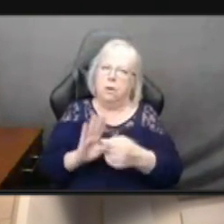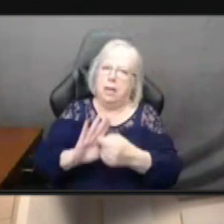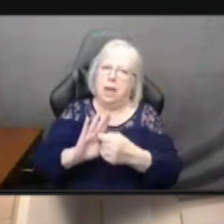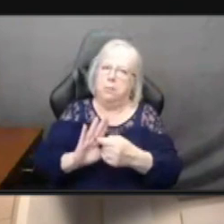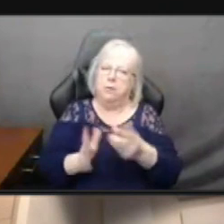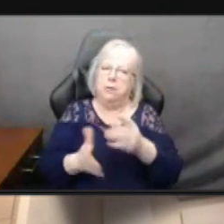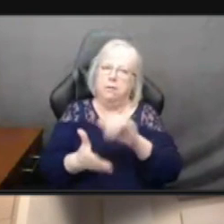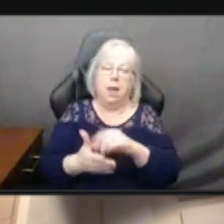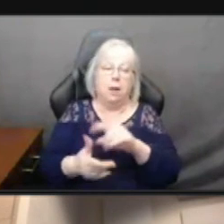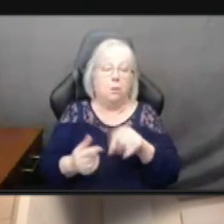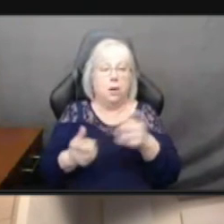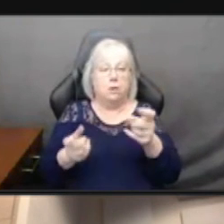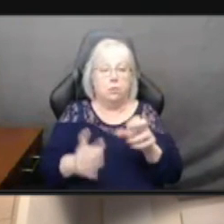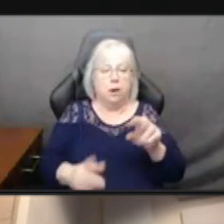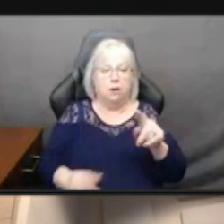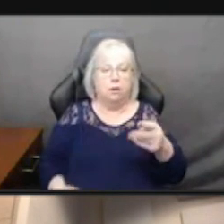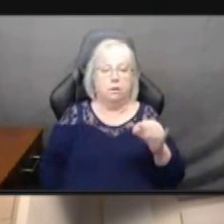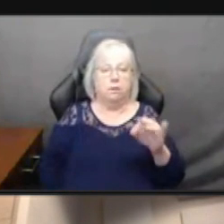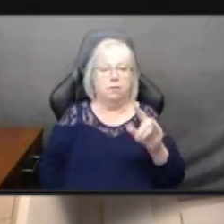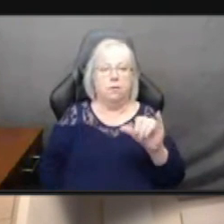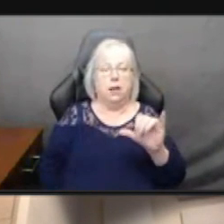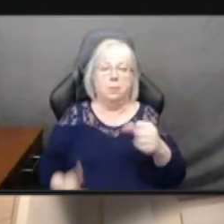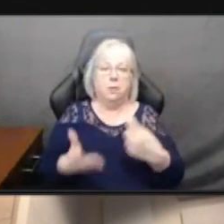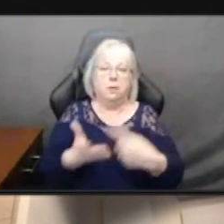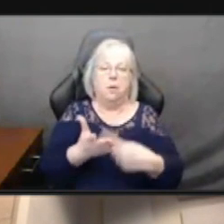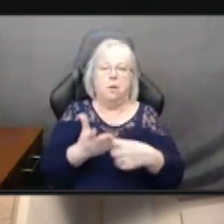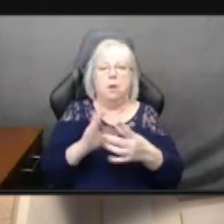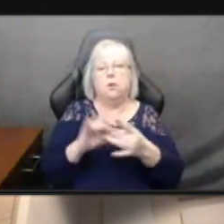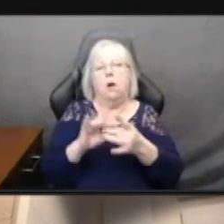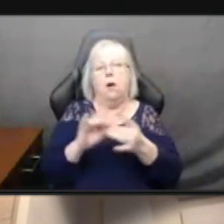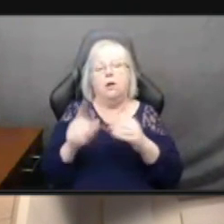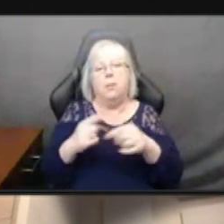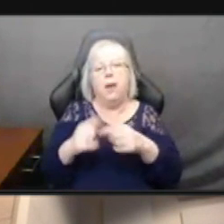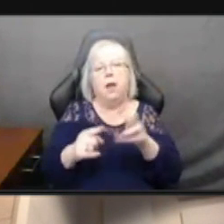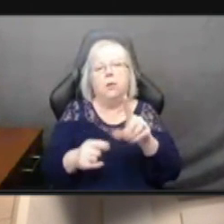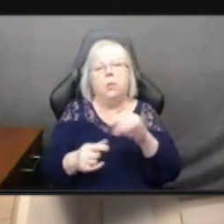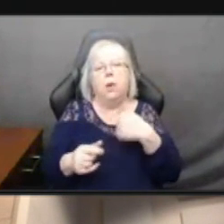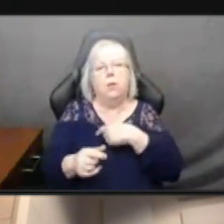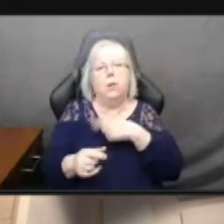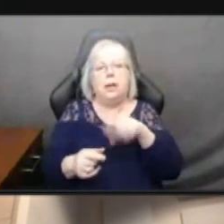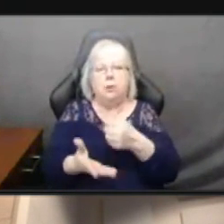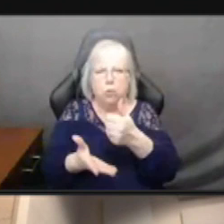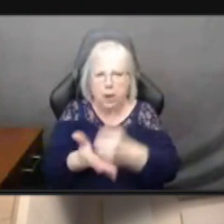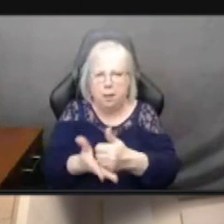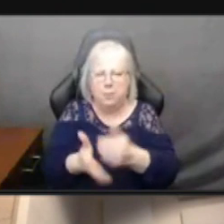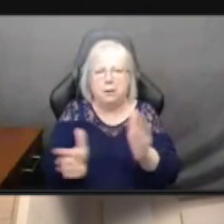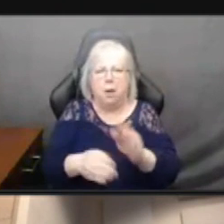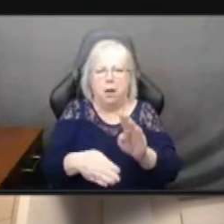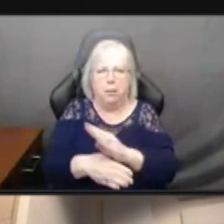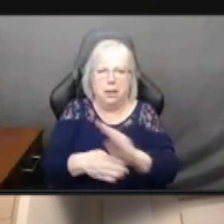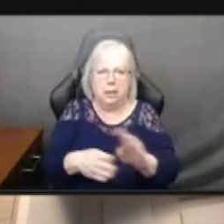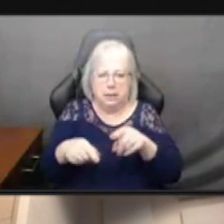when Director Phillips talked about how we need to help small businesses during this pandemic.